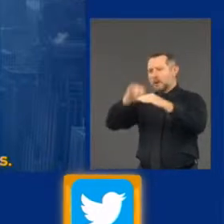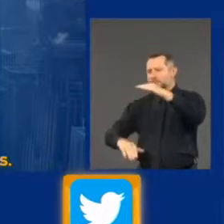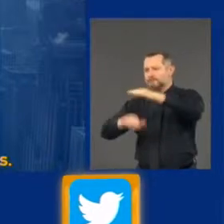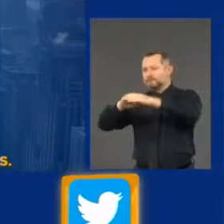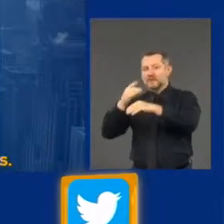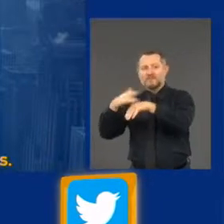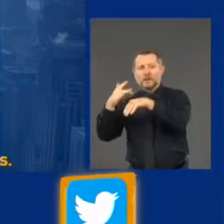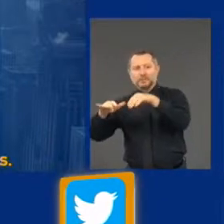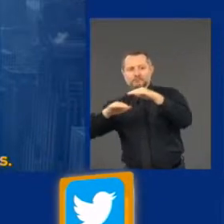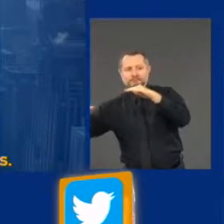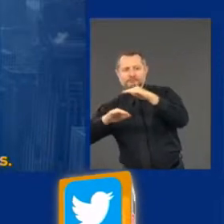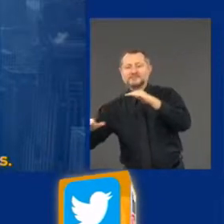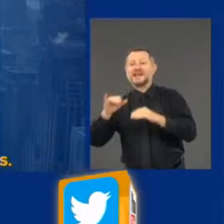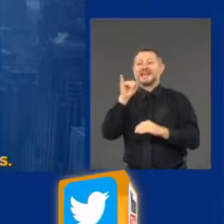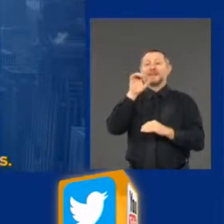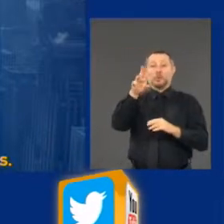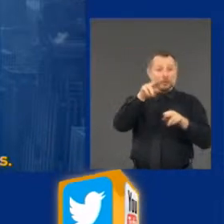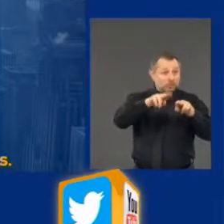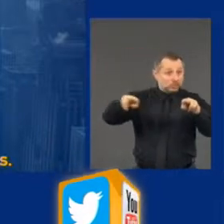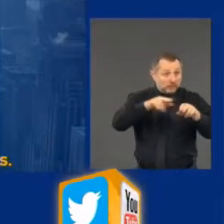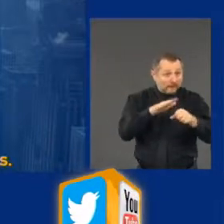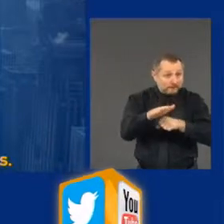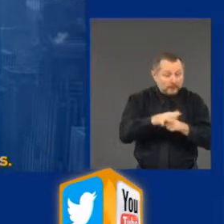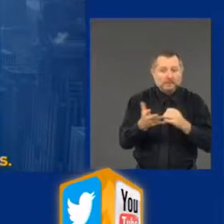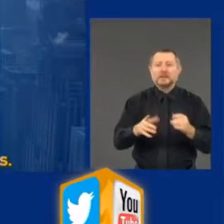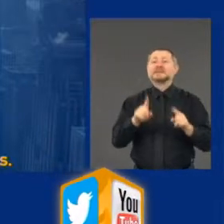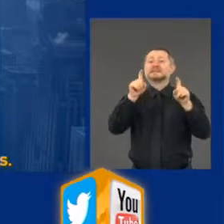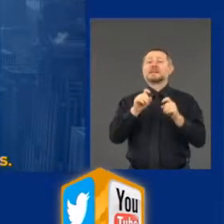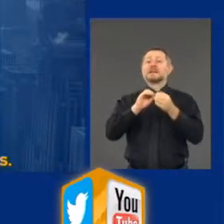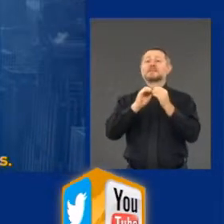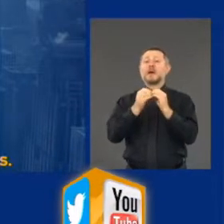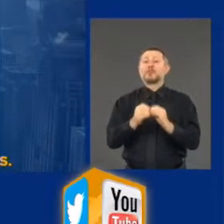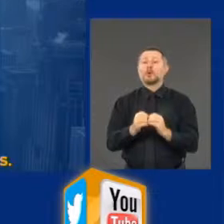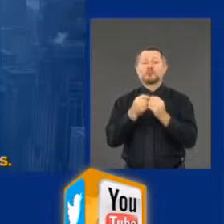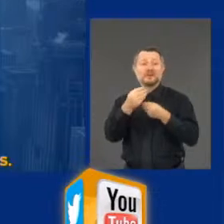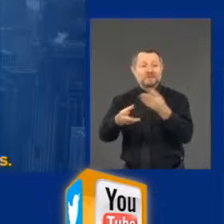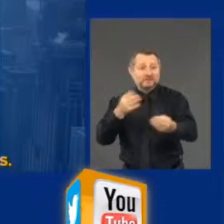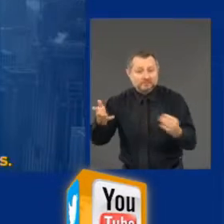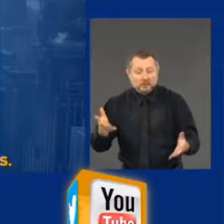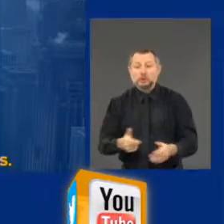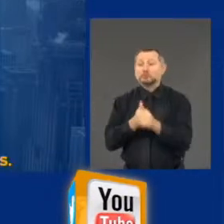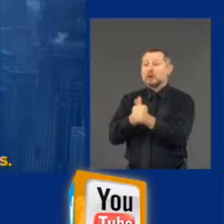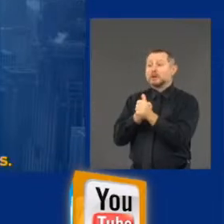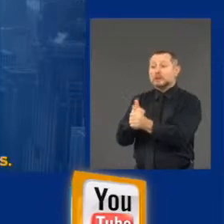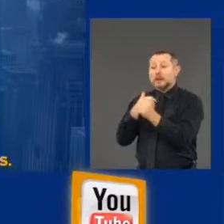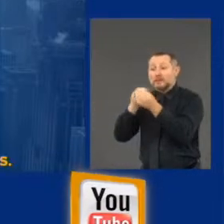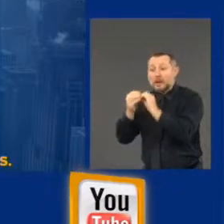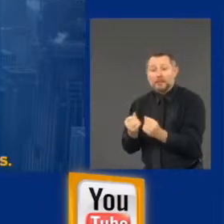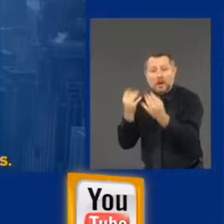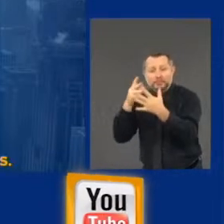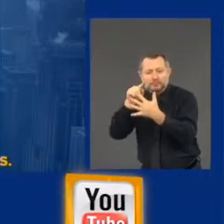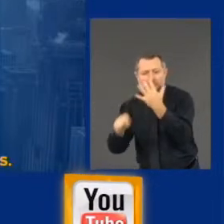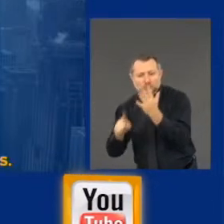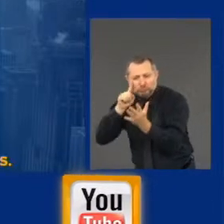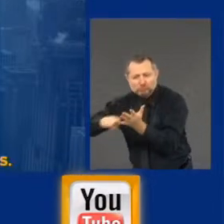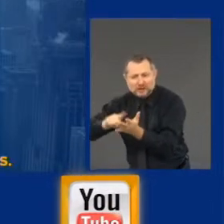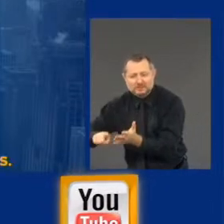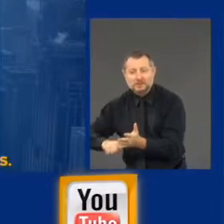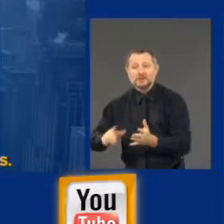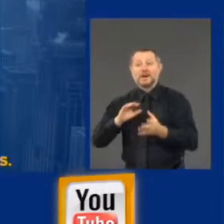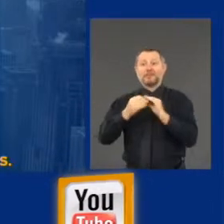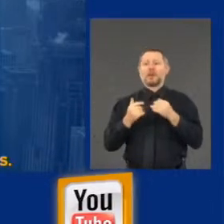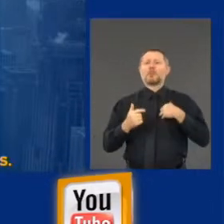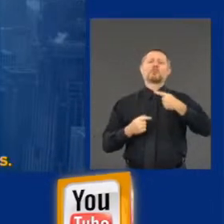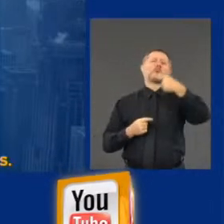had the most science-based, most informed reopening, I think it's fair to say, in the